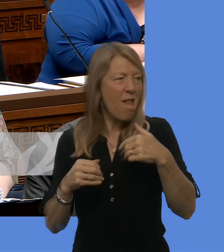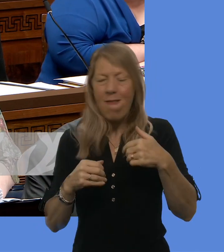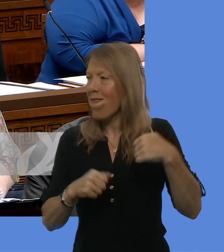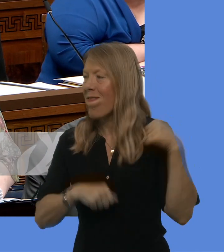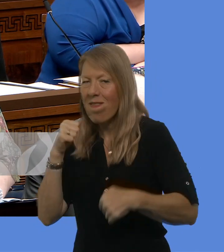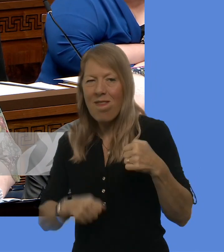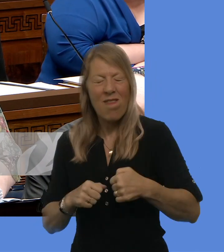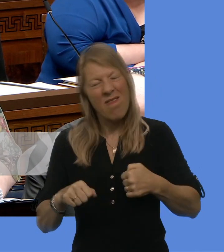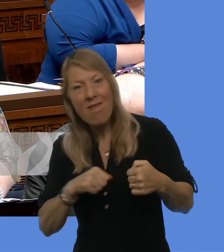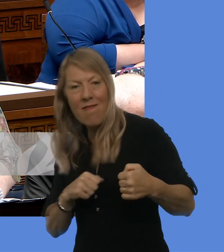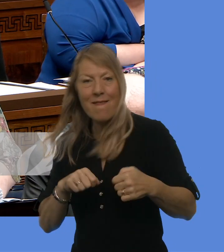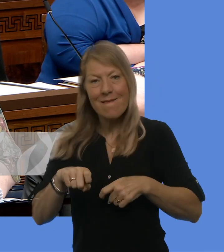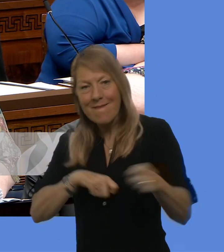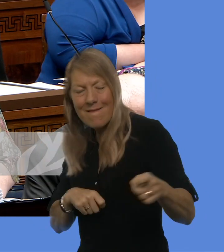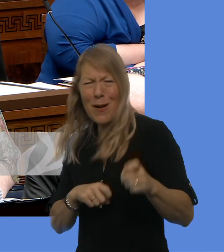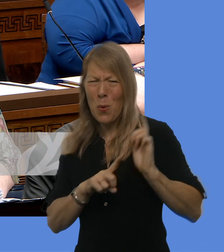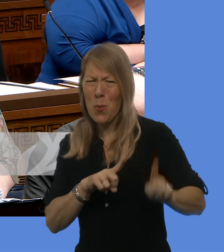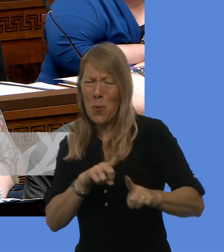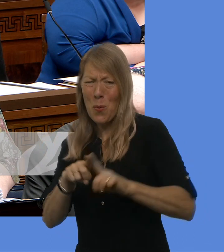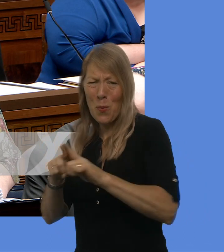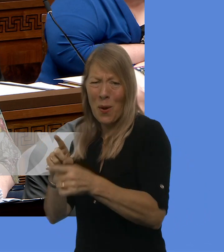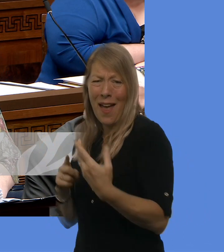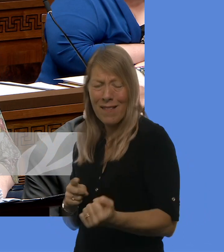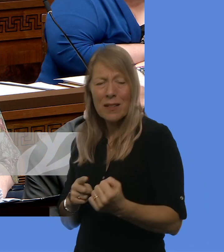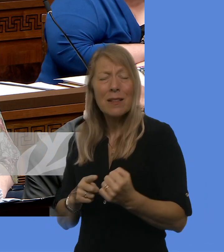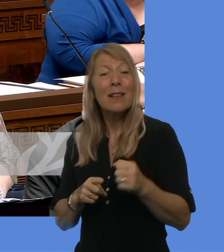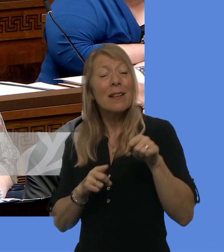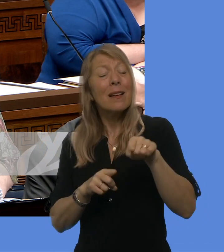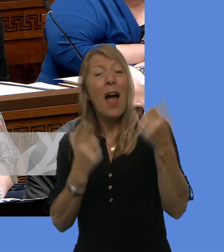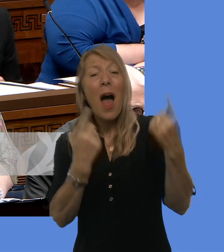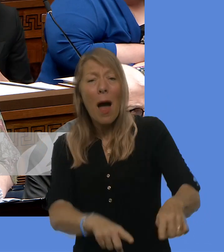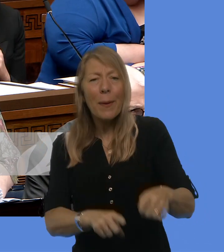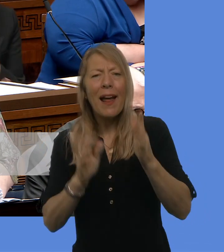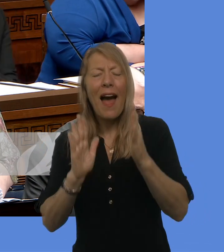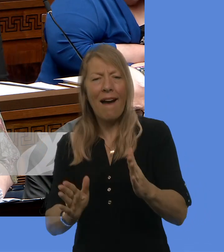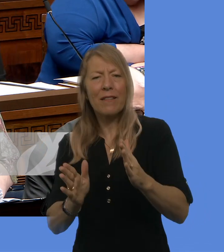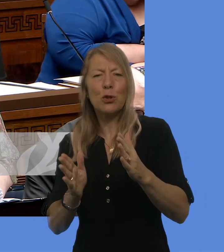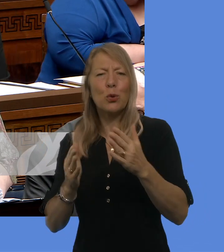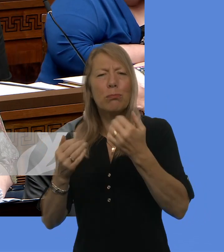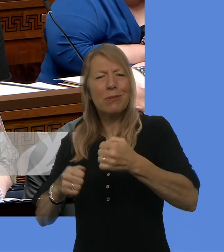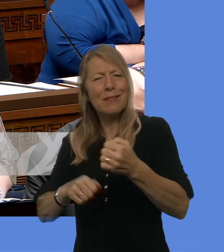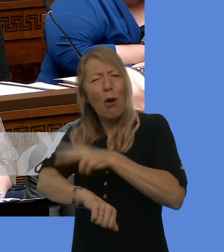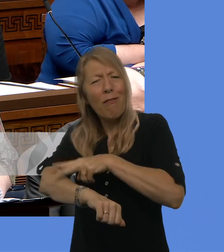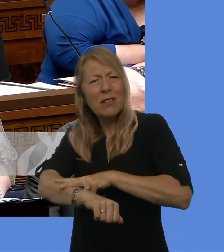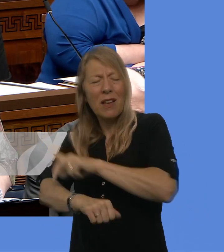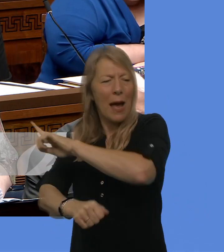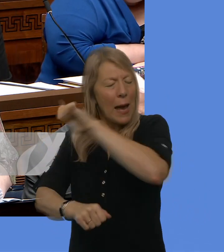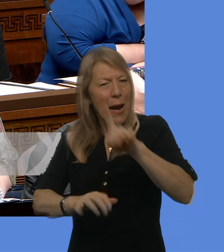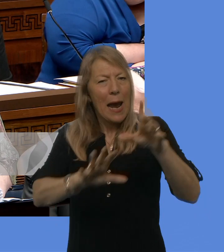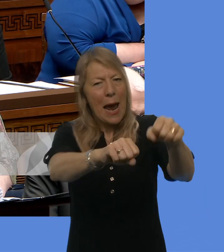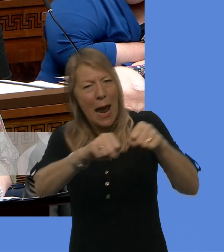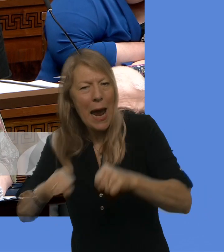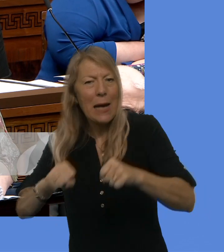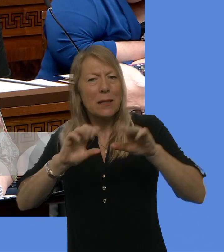volatile environment, that leads to increases in the use of force, the number of adjudications and the use of segregation. And that can contribute to prisoners, particularly